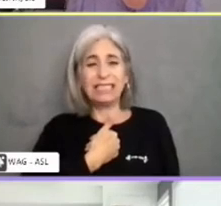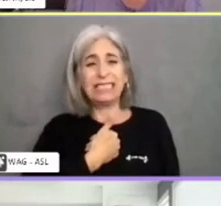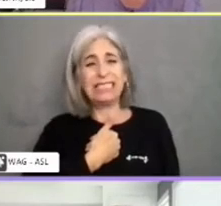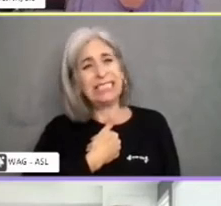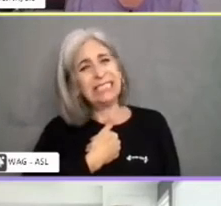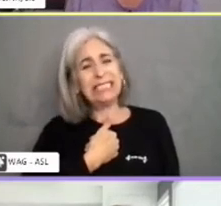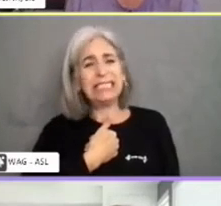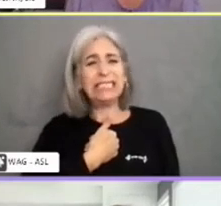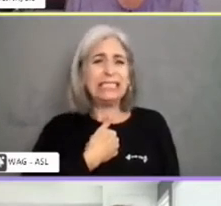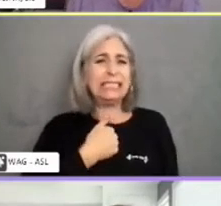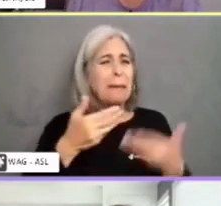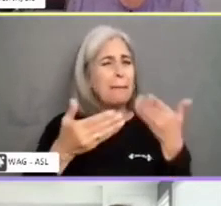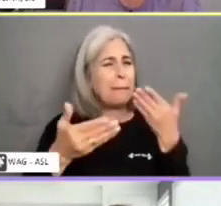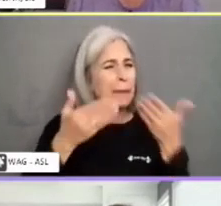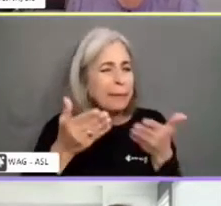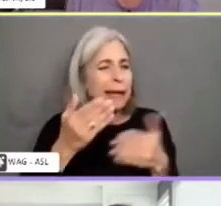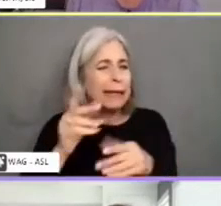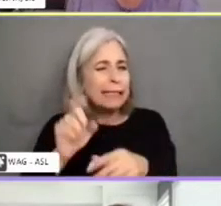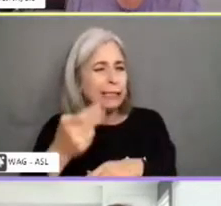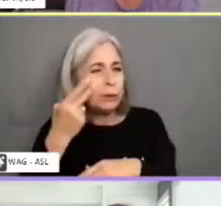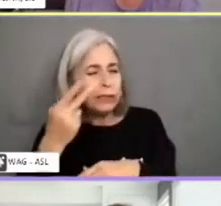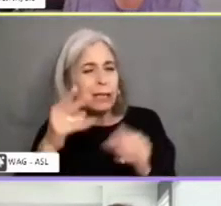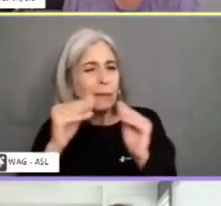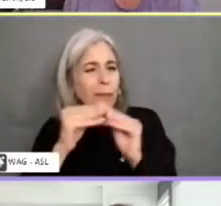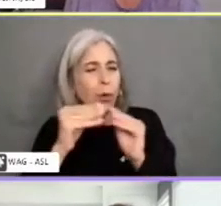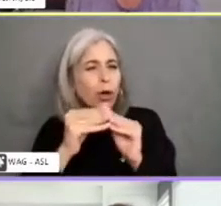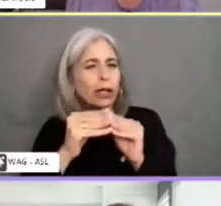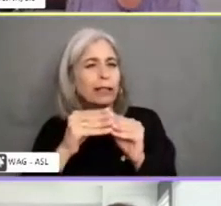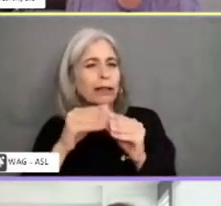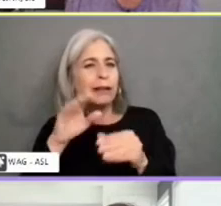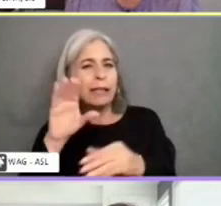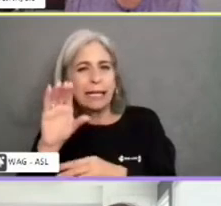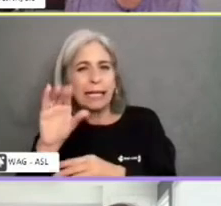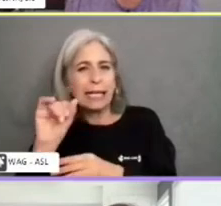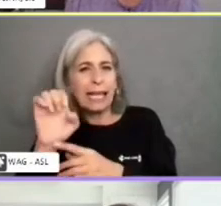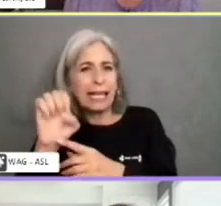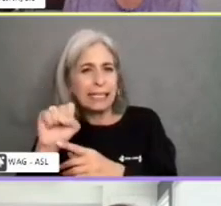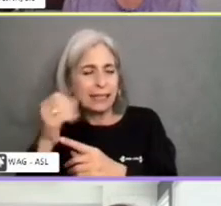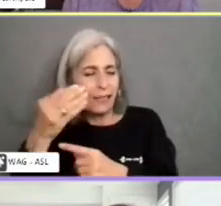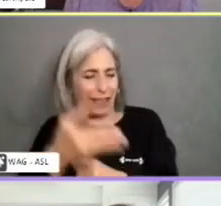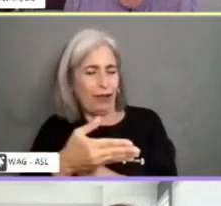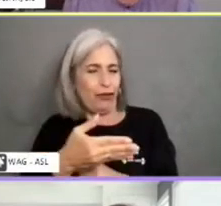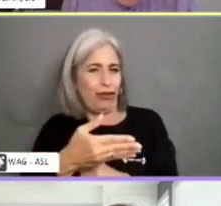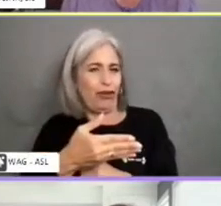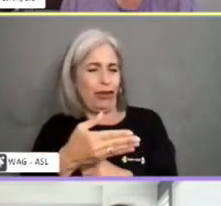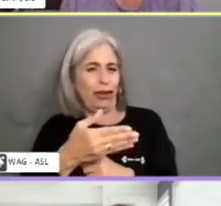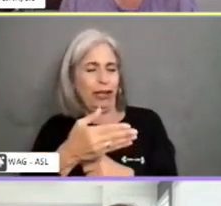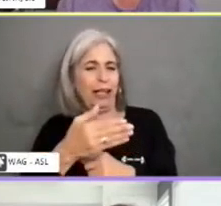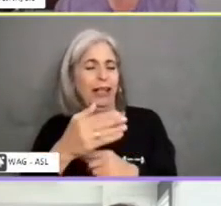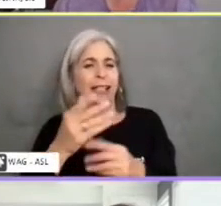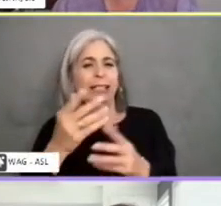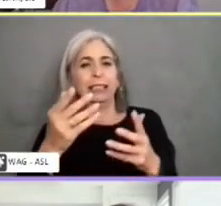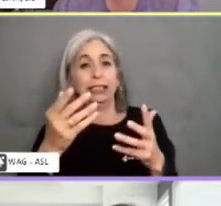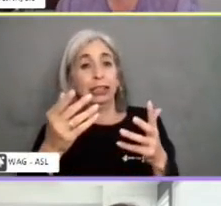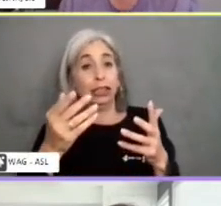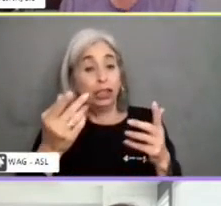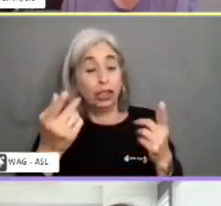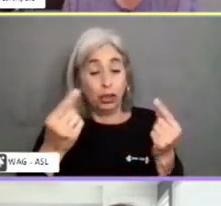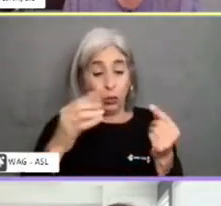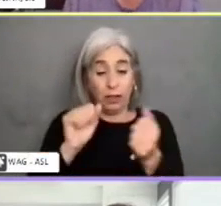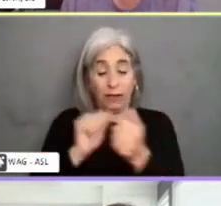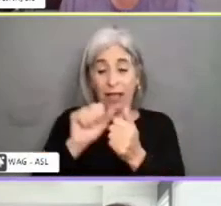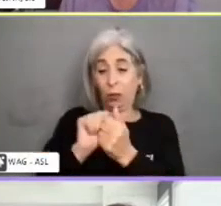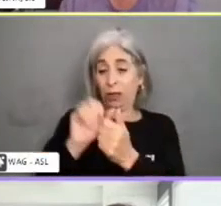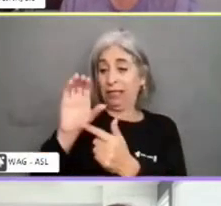would need to see some cases like that, some use cases there. The advantages of doing something like that in CSS is that you can